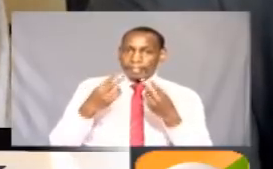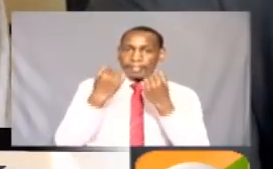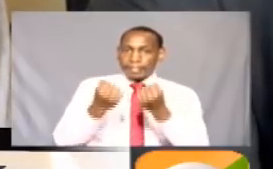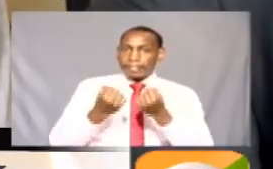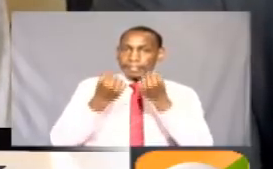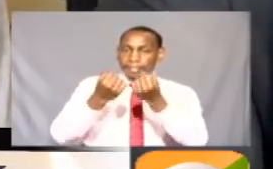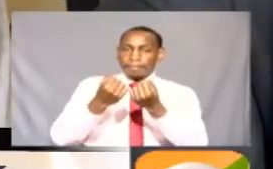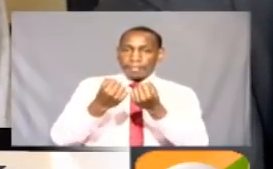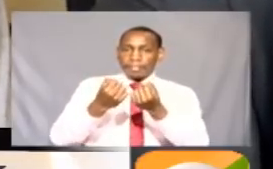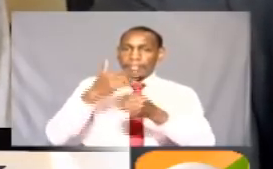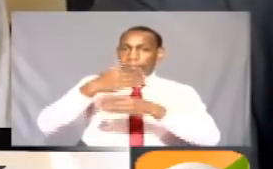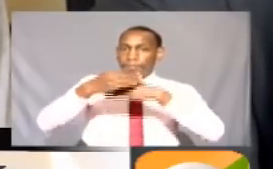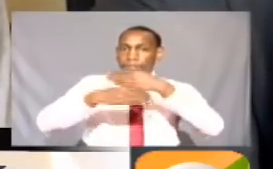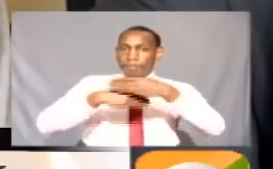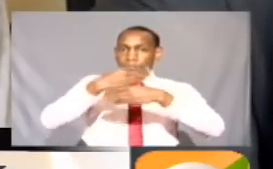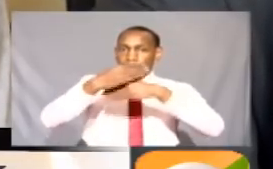buildings